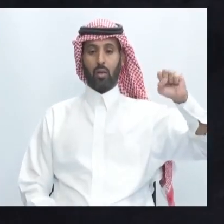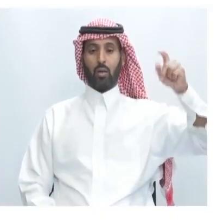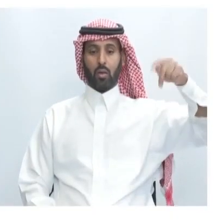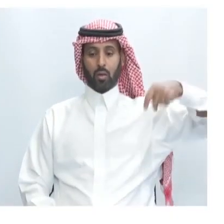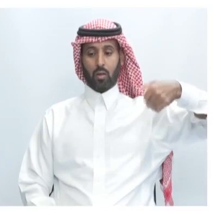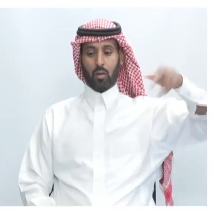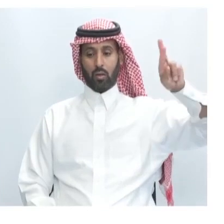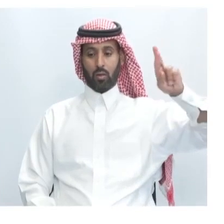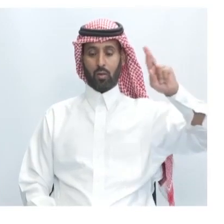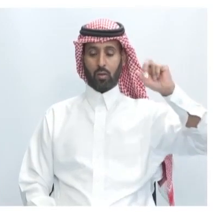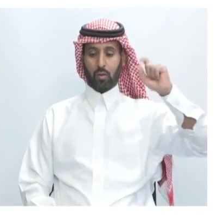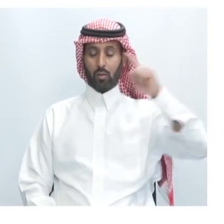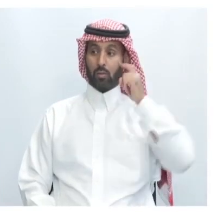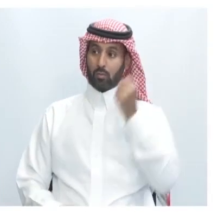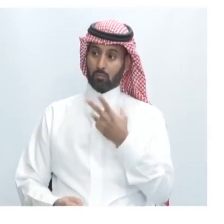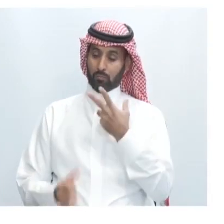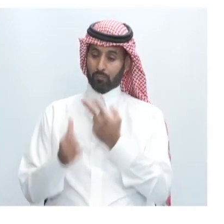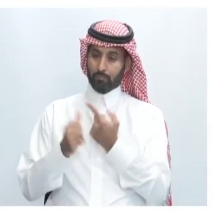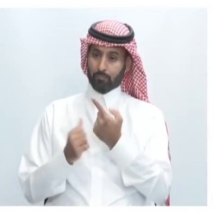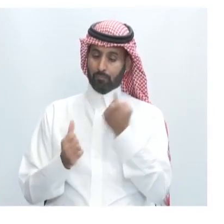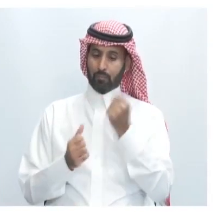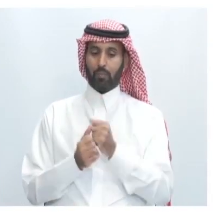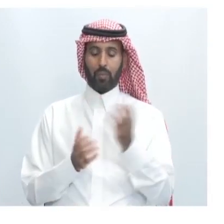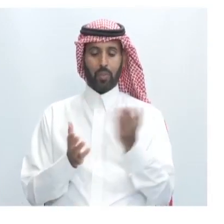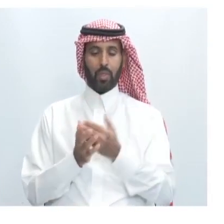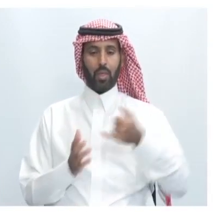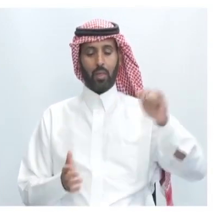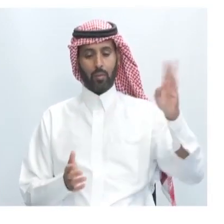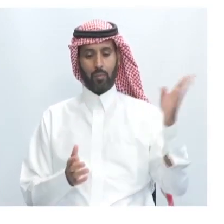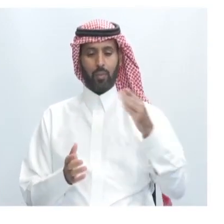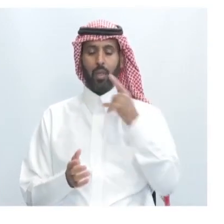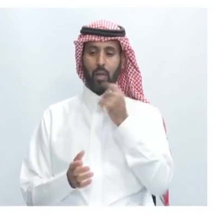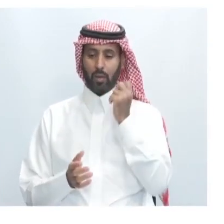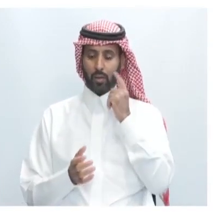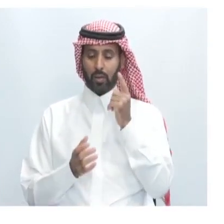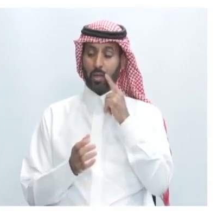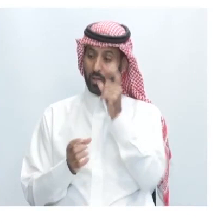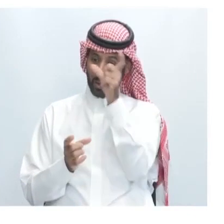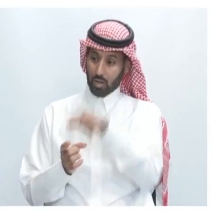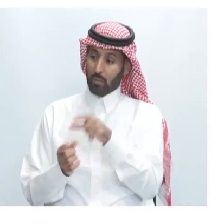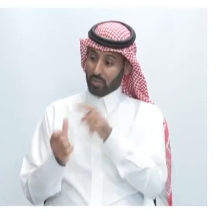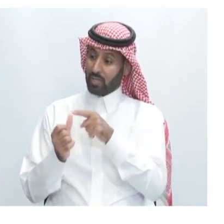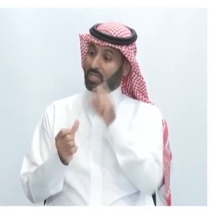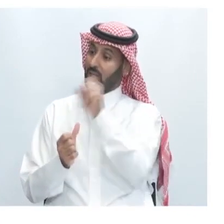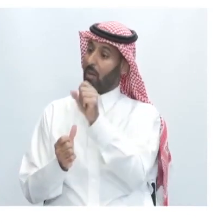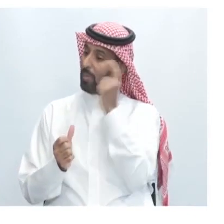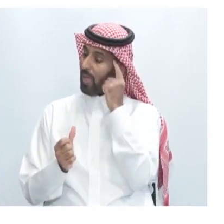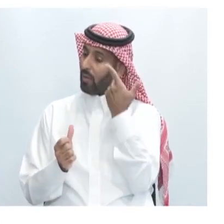that's correct. It's the noun inspiration. What about the noun symbol? A symbol for